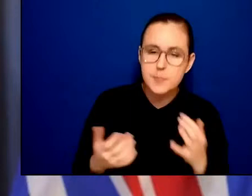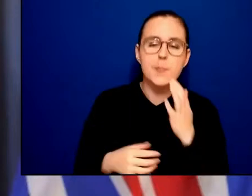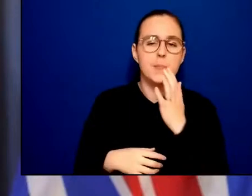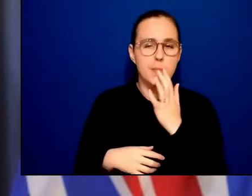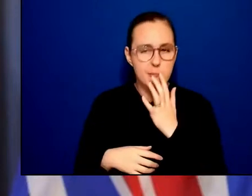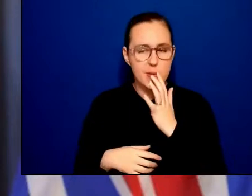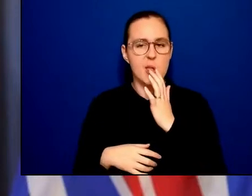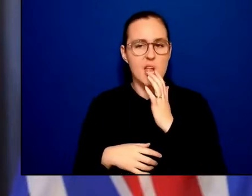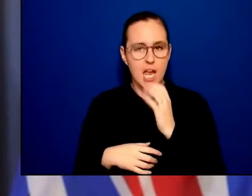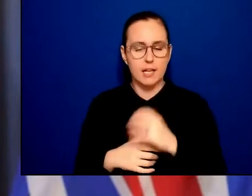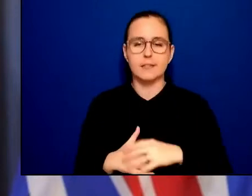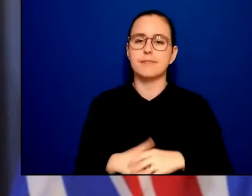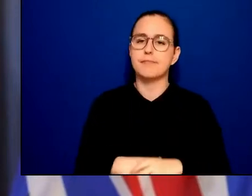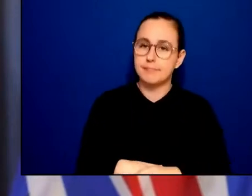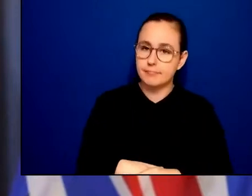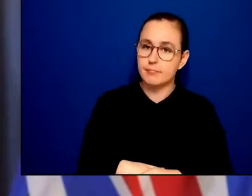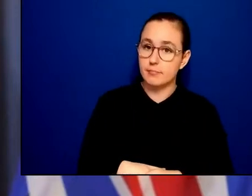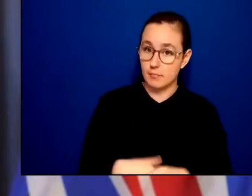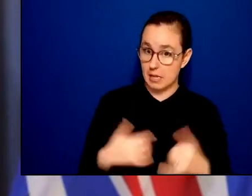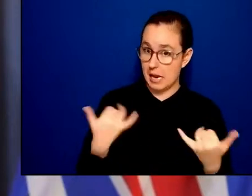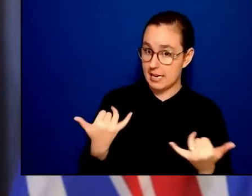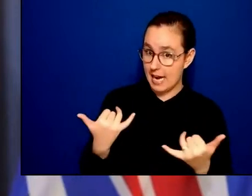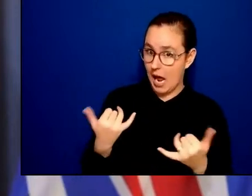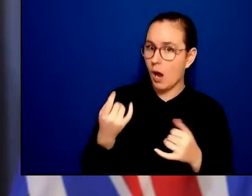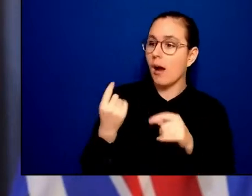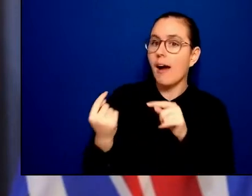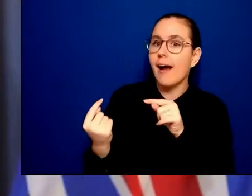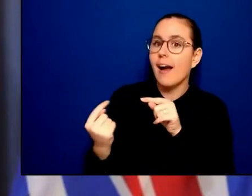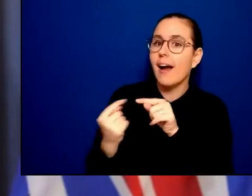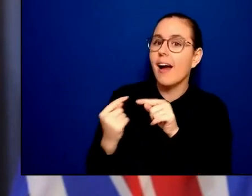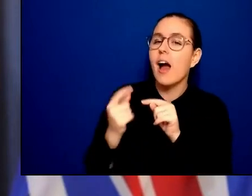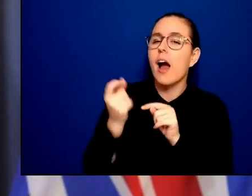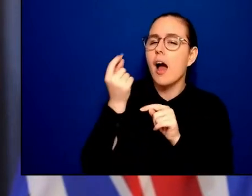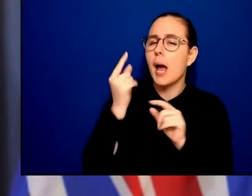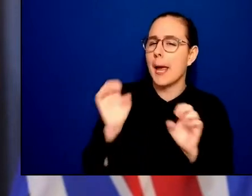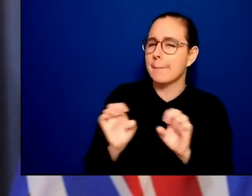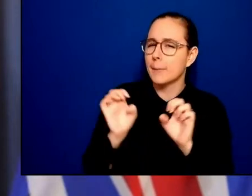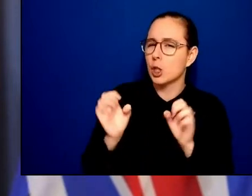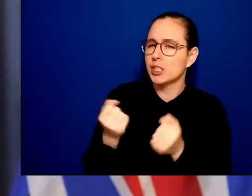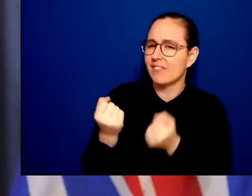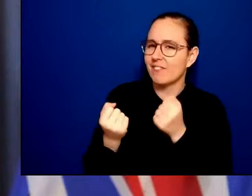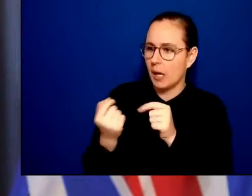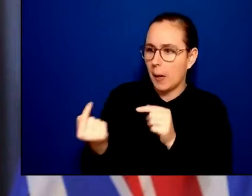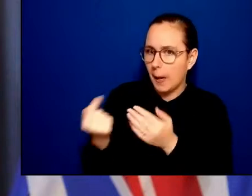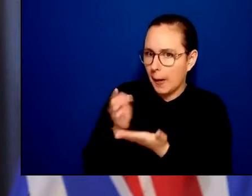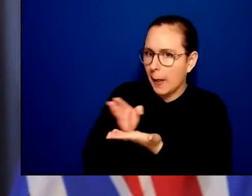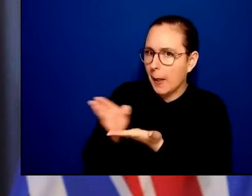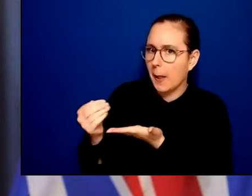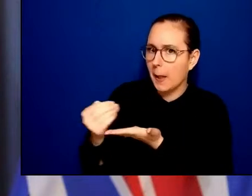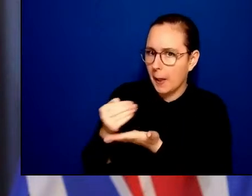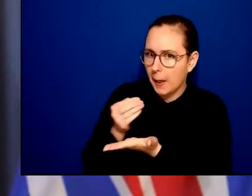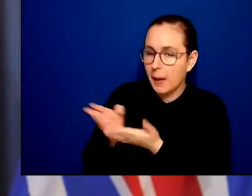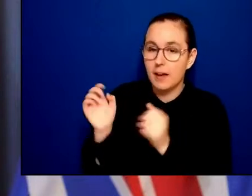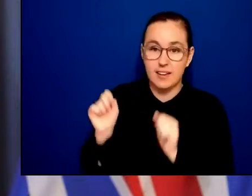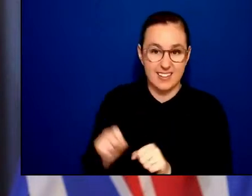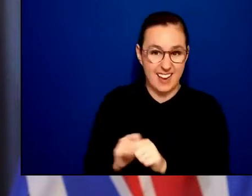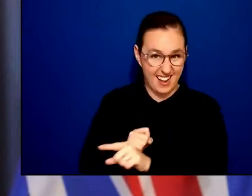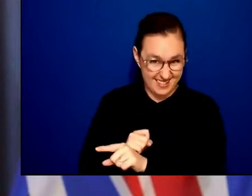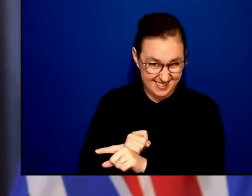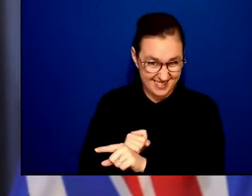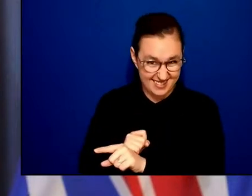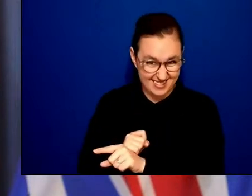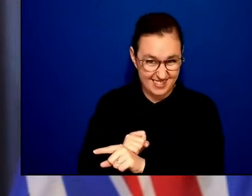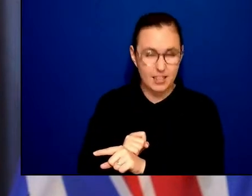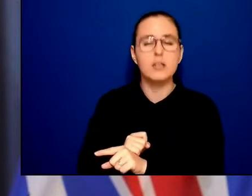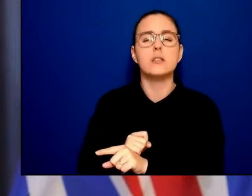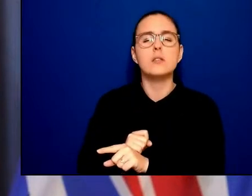emergency vehicles right now to open up Hope. What I want to also stress is